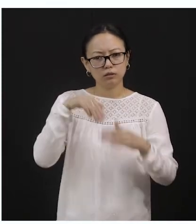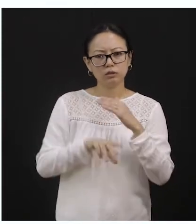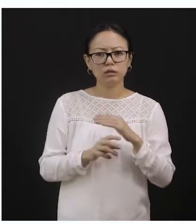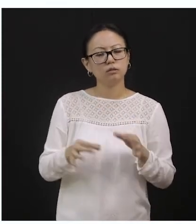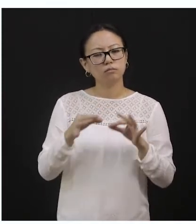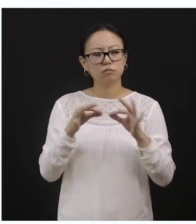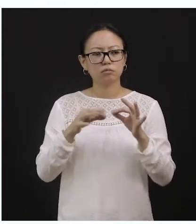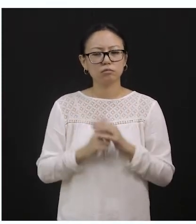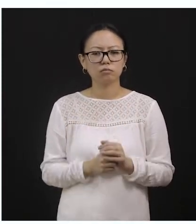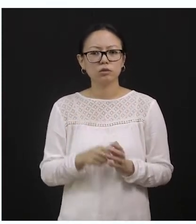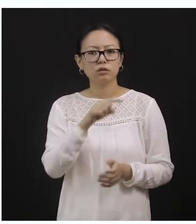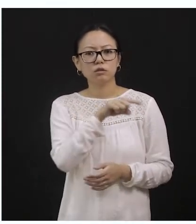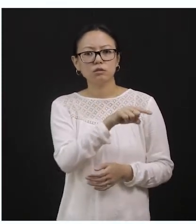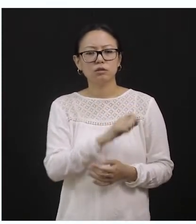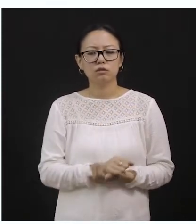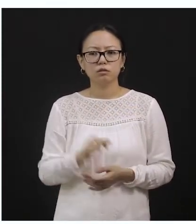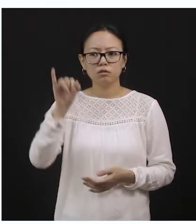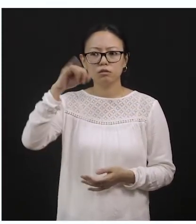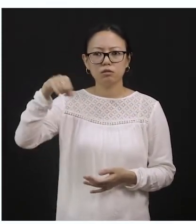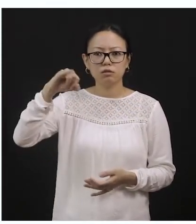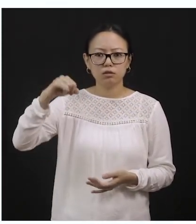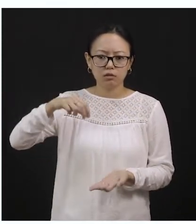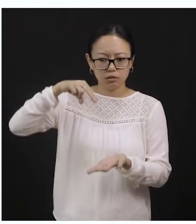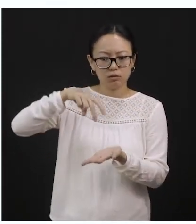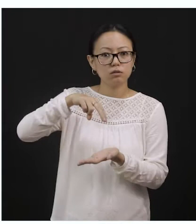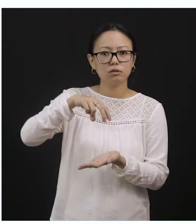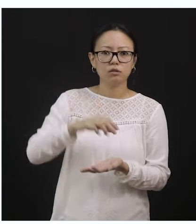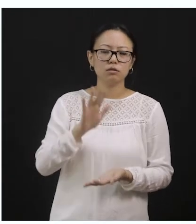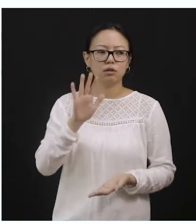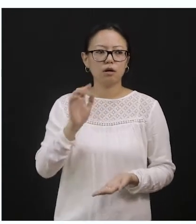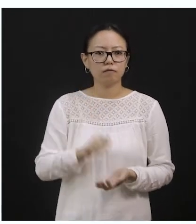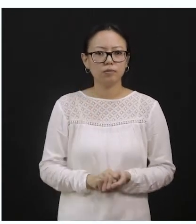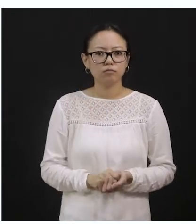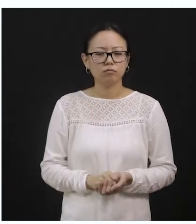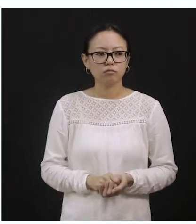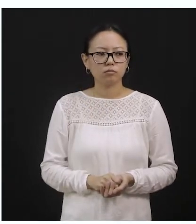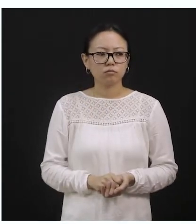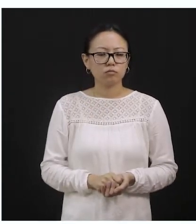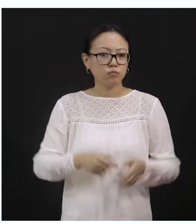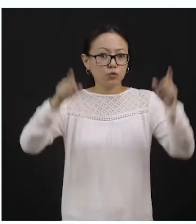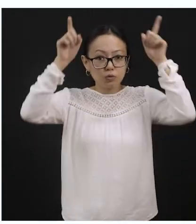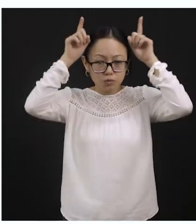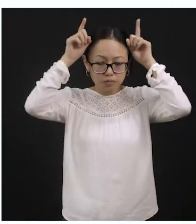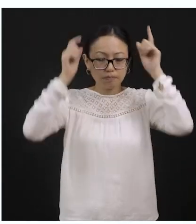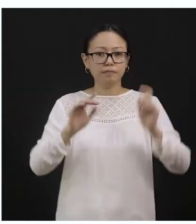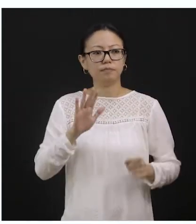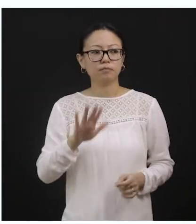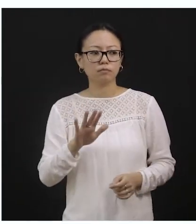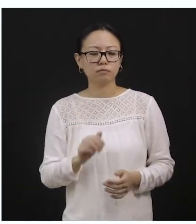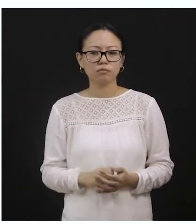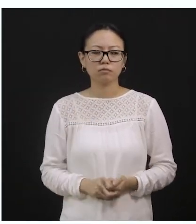has 6 legs and they have this antenna. Okay. This is what is called antenna. Okay. And they have a dewing,